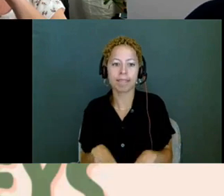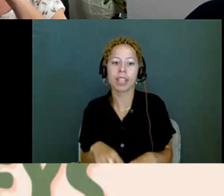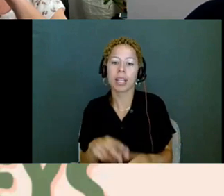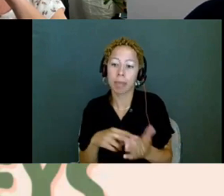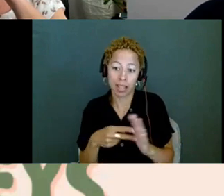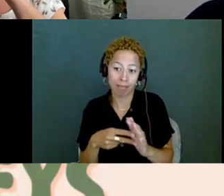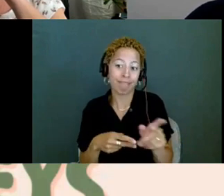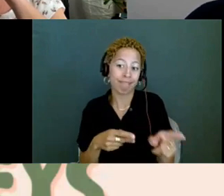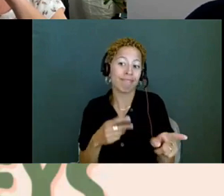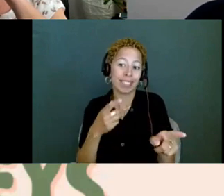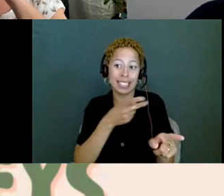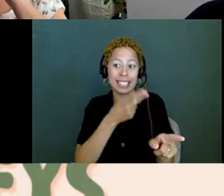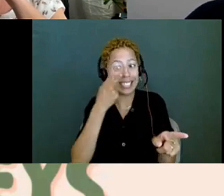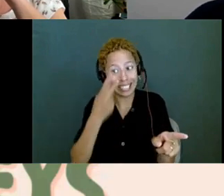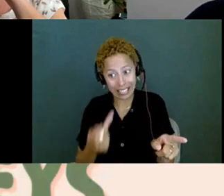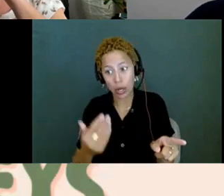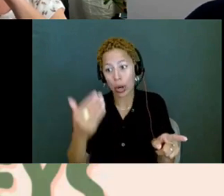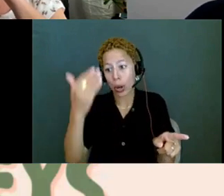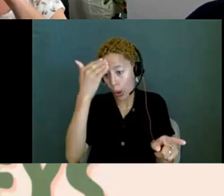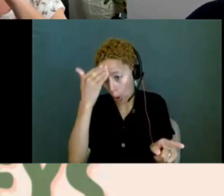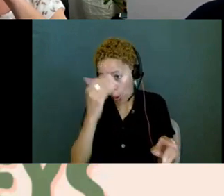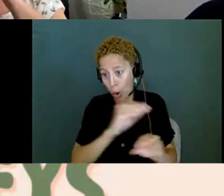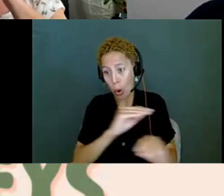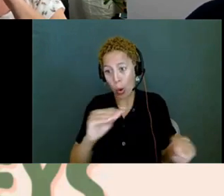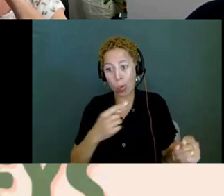because they don't want to talk to you anymore.